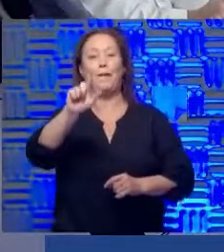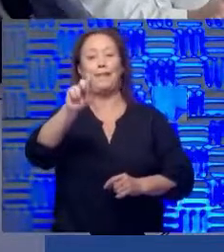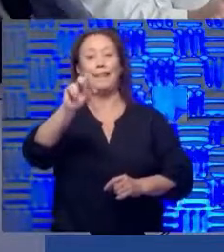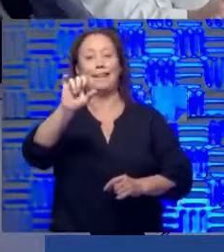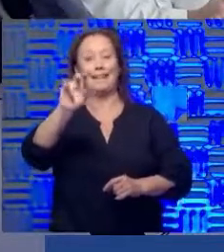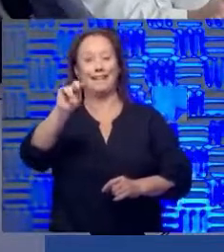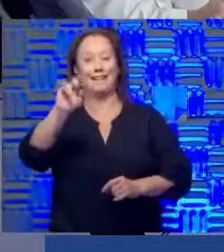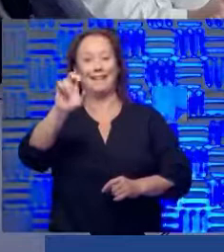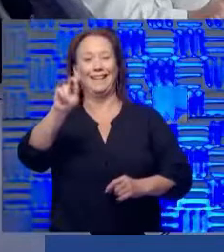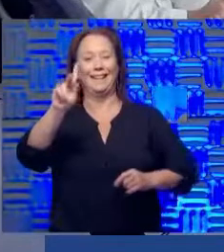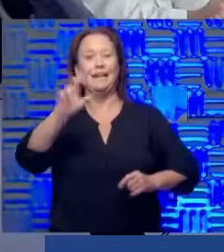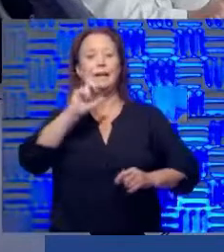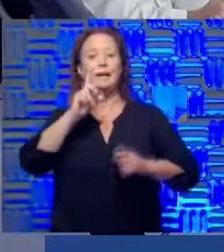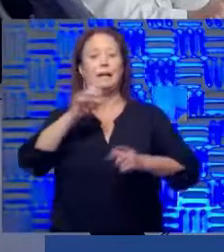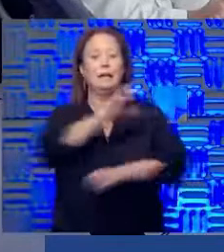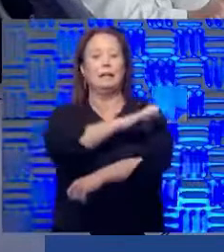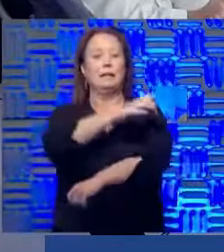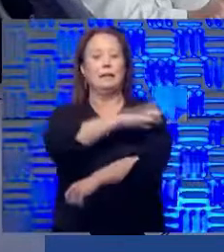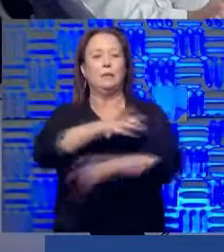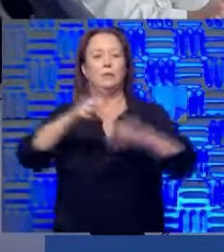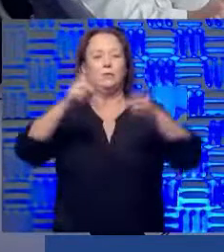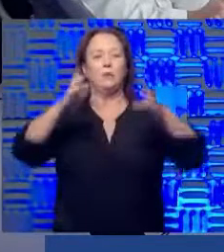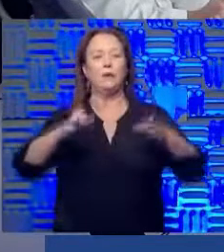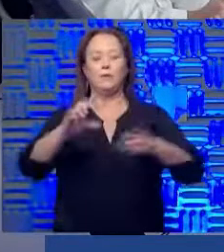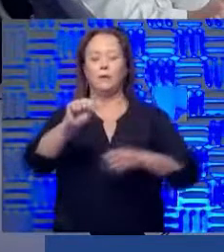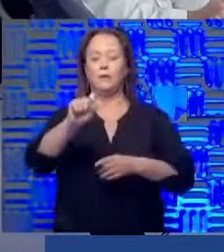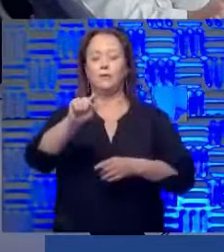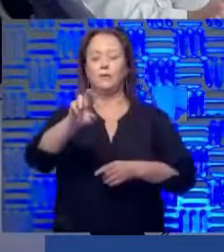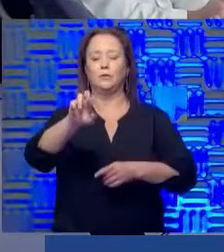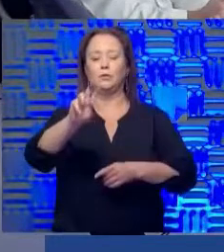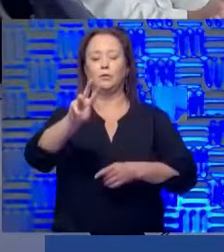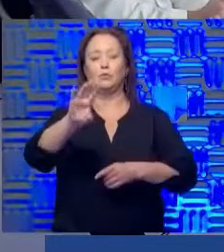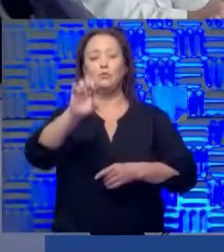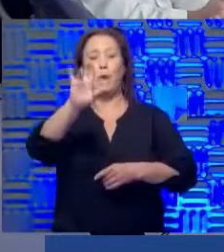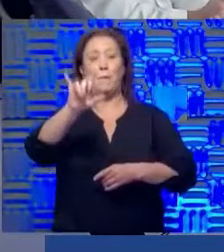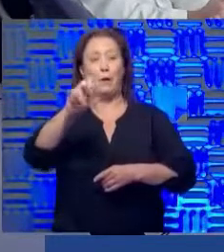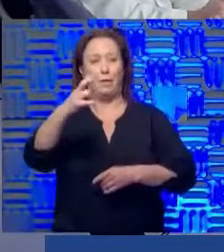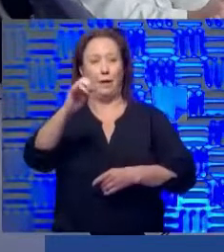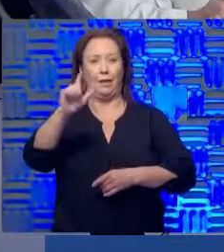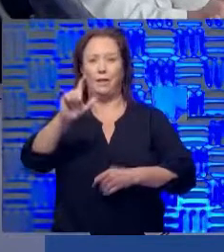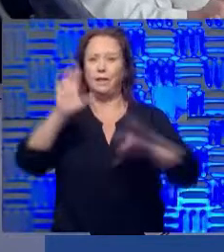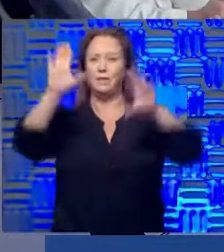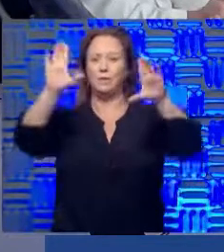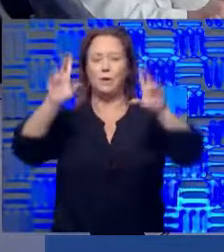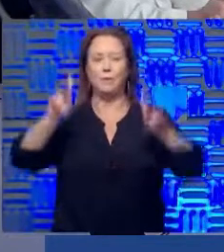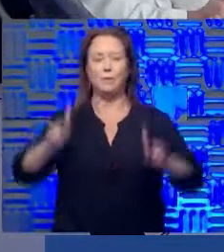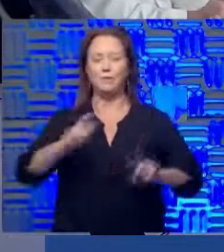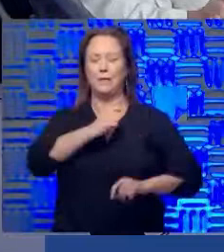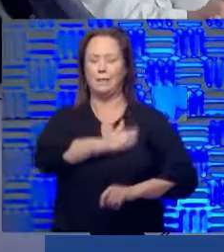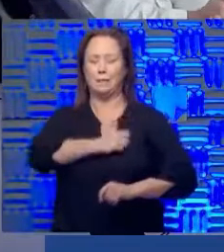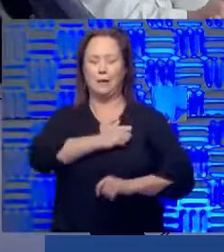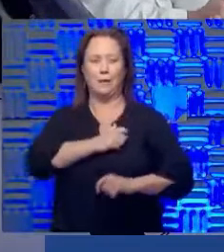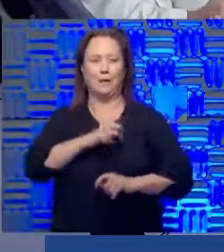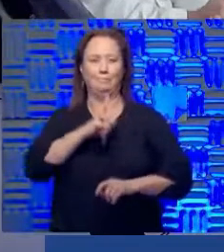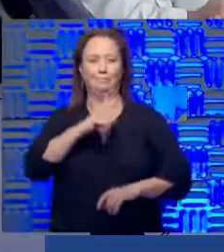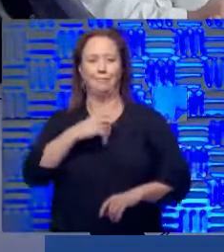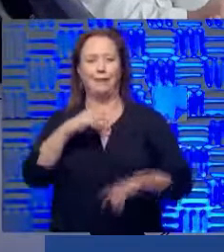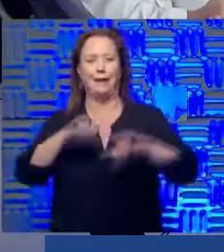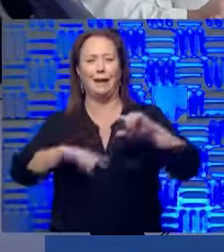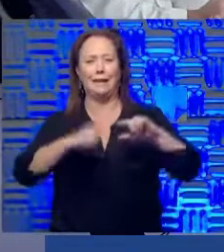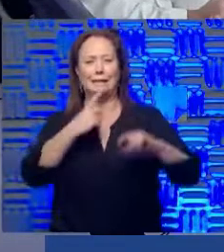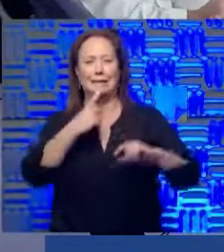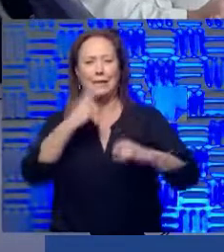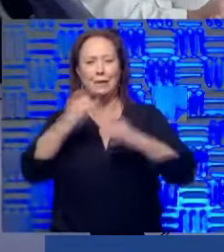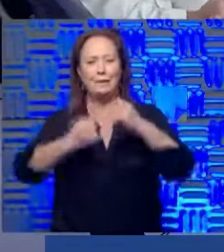Nowalnik, clinical director down at Strawberry Hill. Greg is a really good person, and I apologize for butchering his last name.